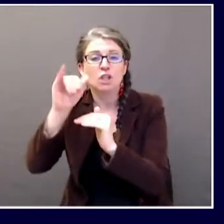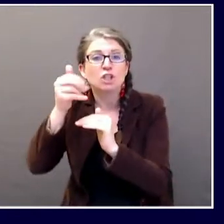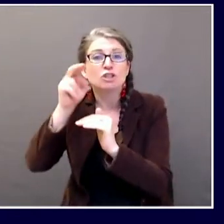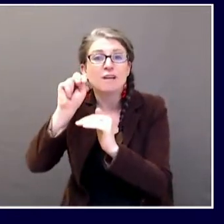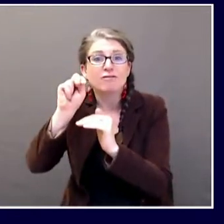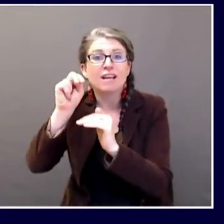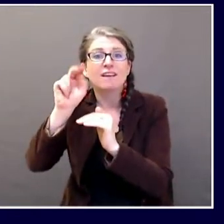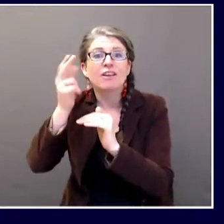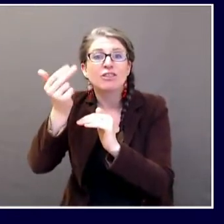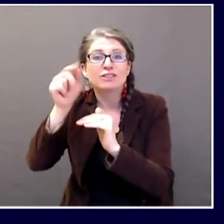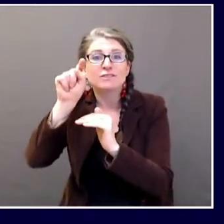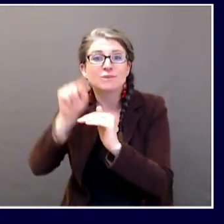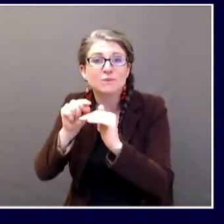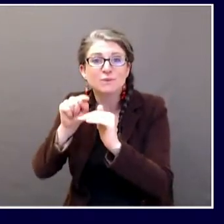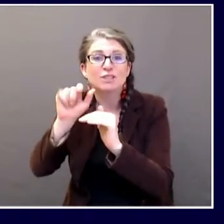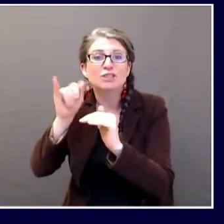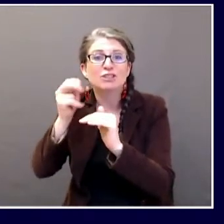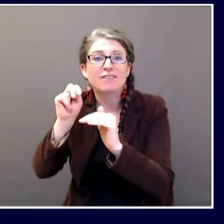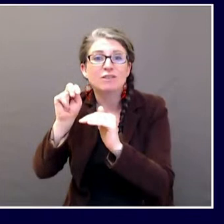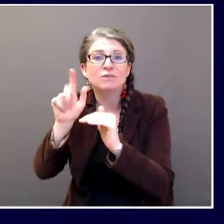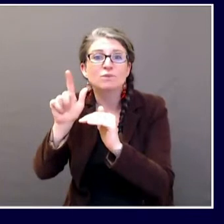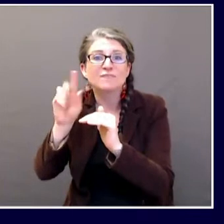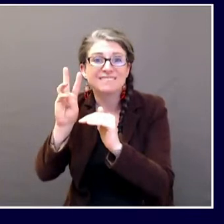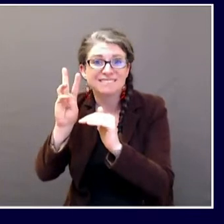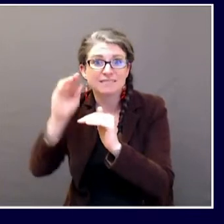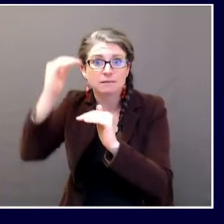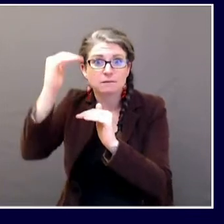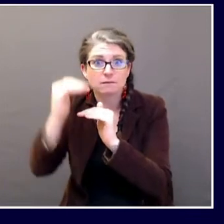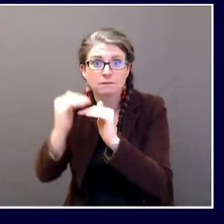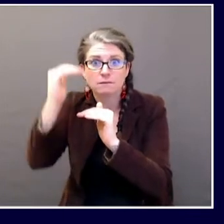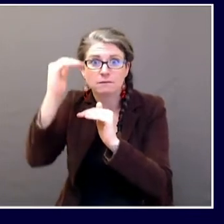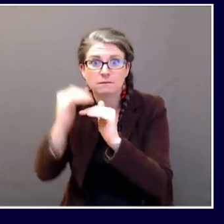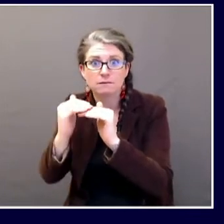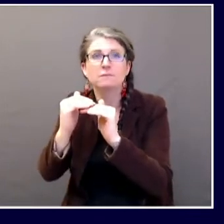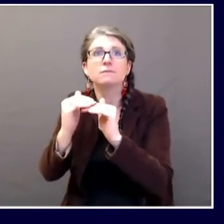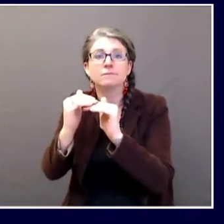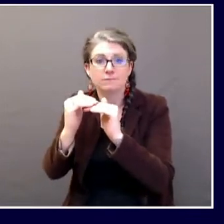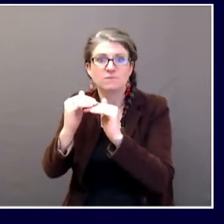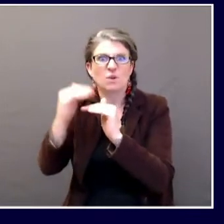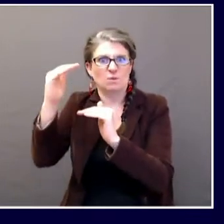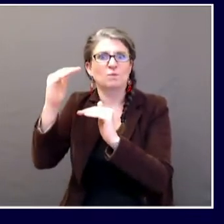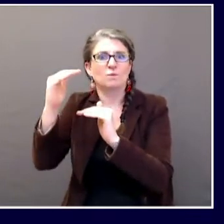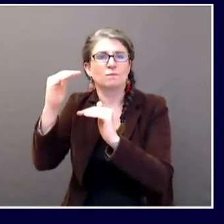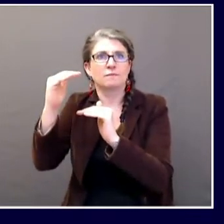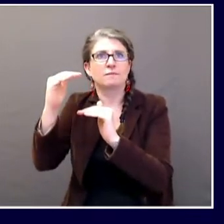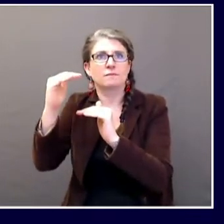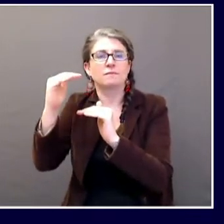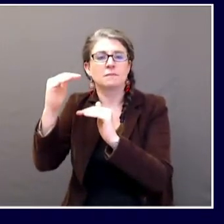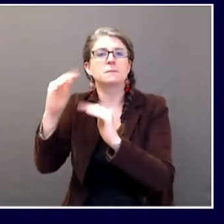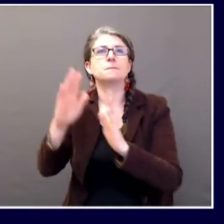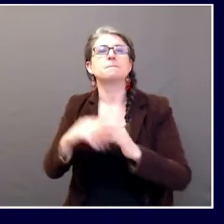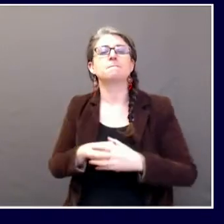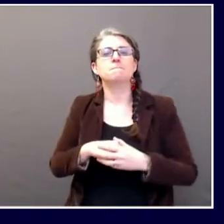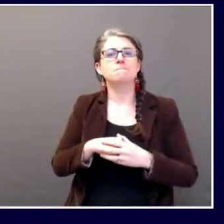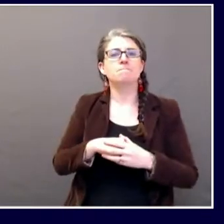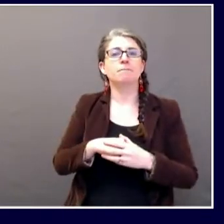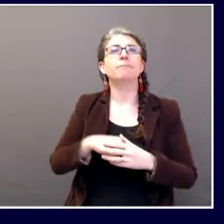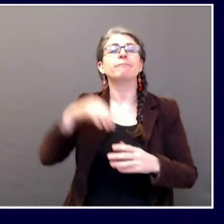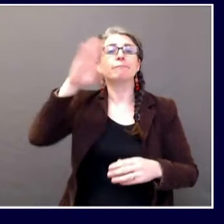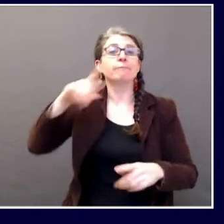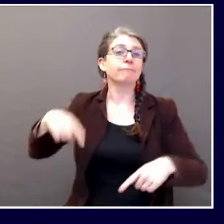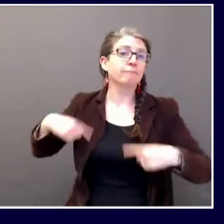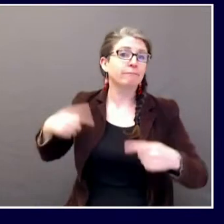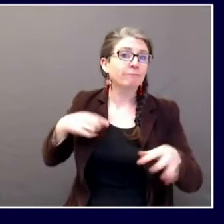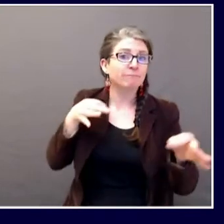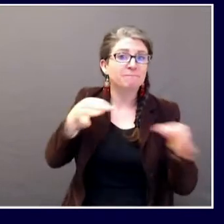about this a few weeks ago, but in order to ensure that our understanding of all of the deaths in Maine is